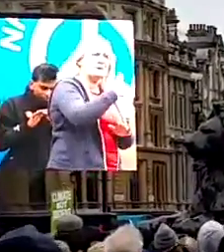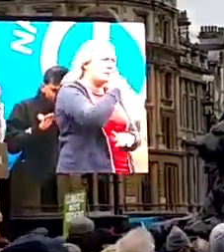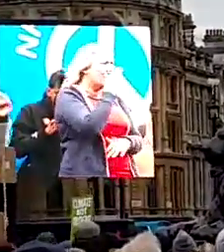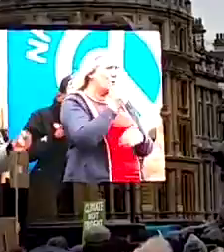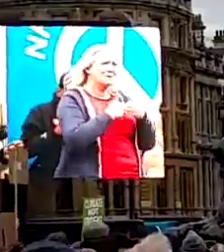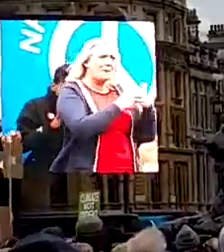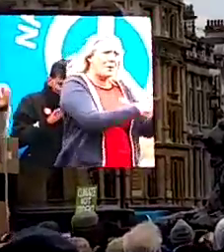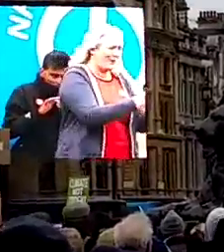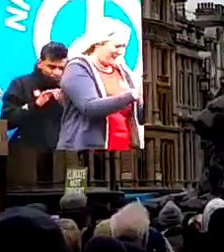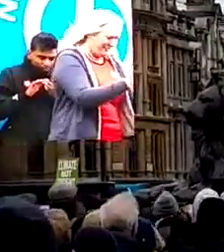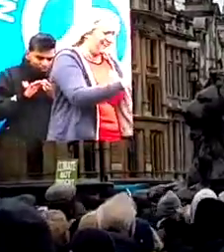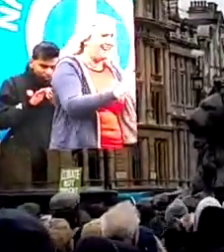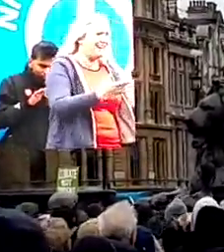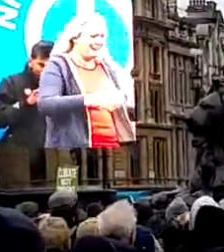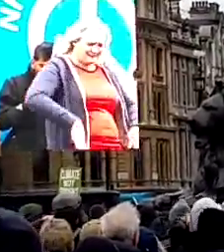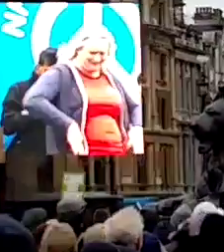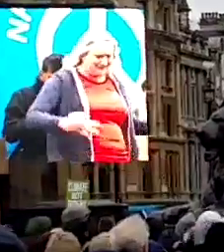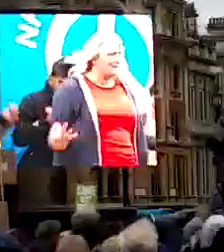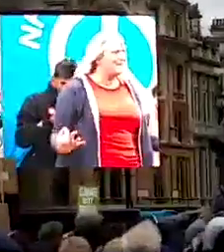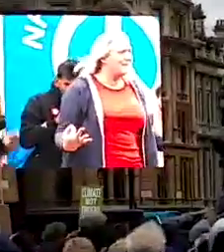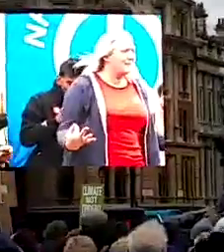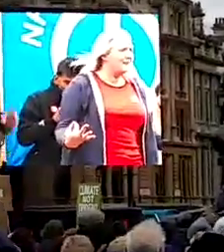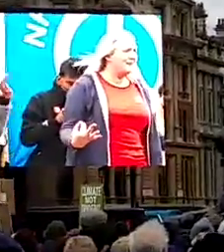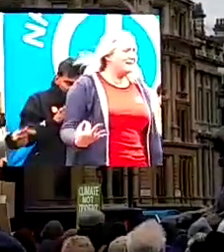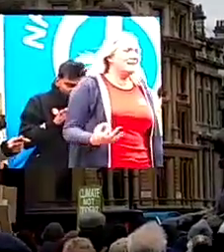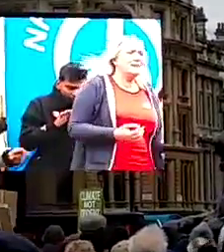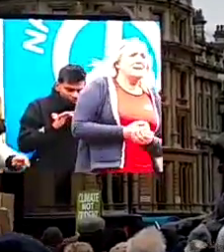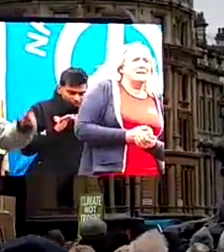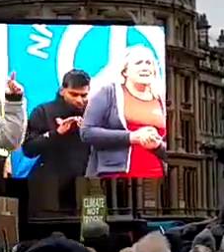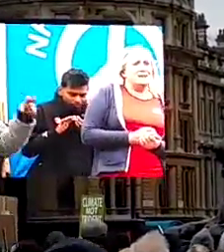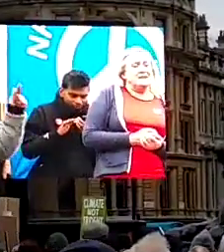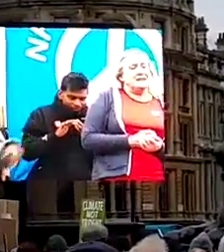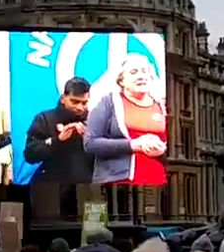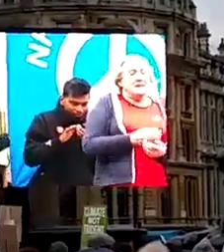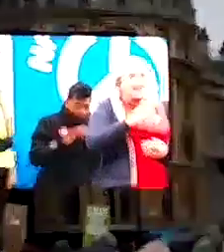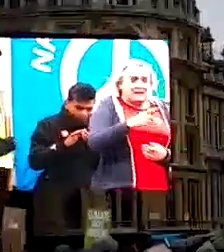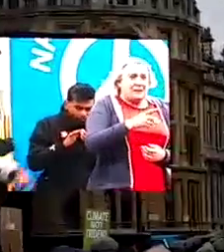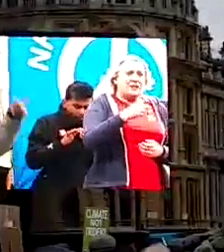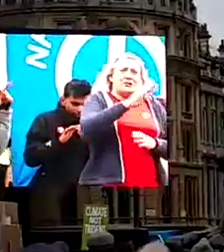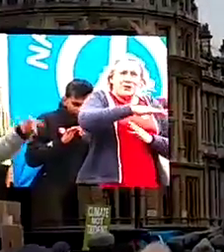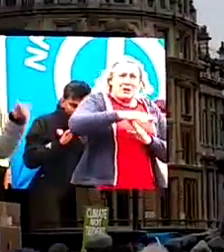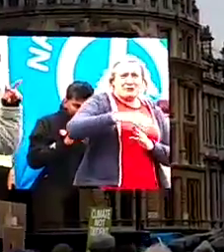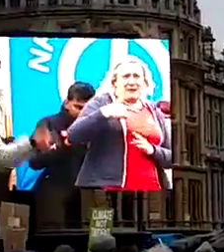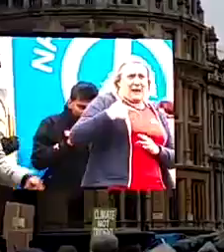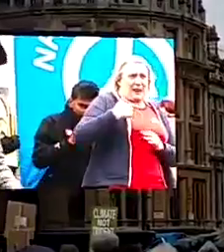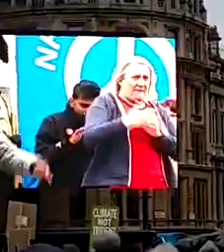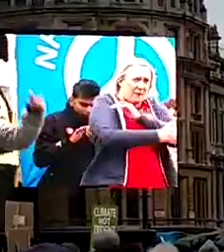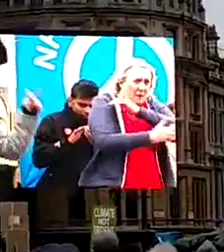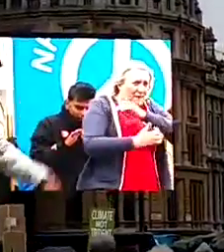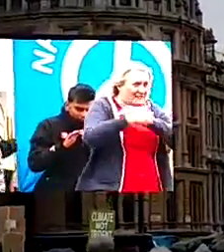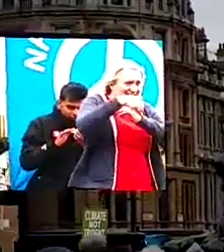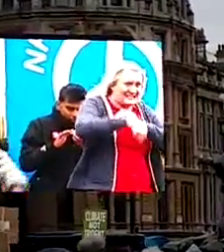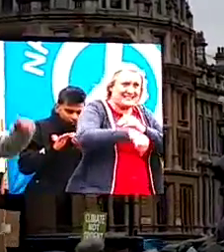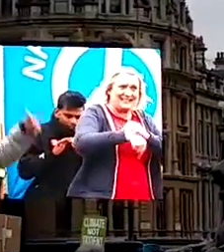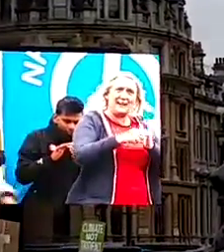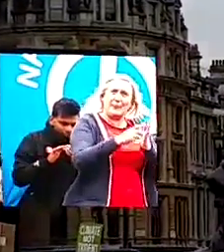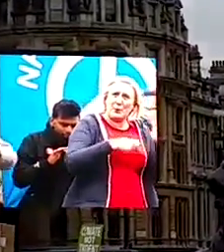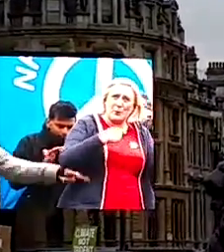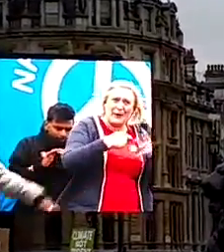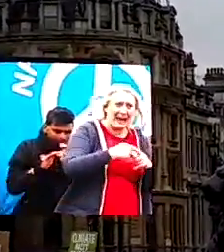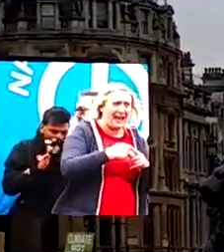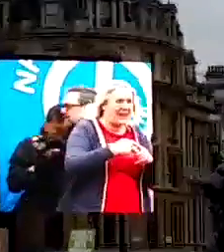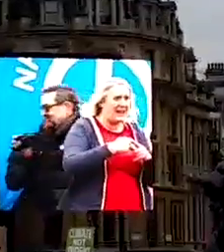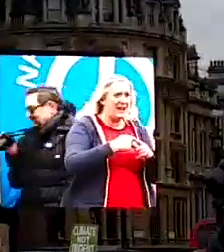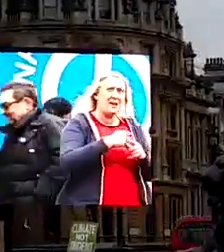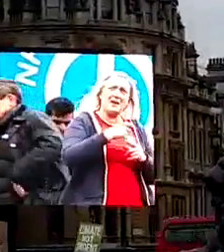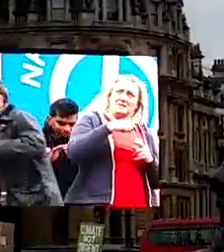the 3.7 million children living in poverty in this country? One of the richest countries in